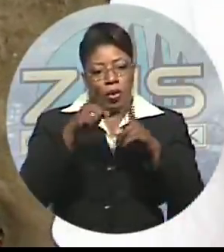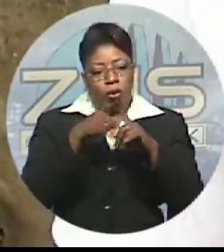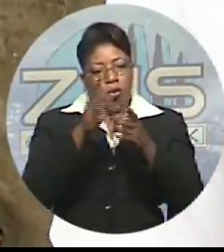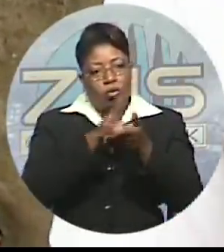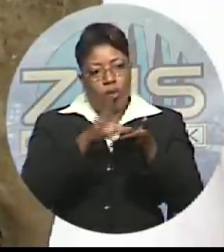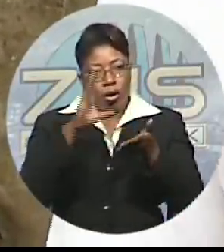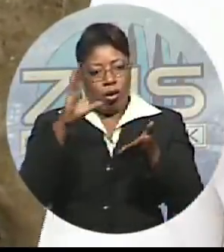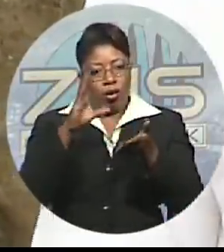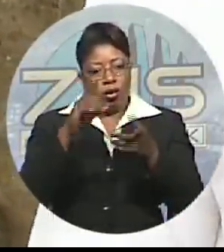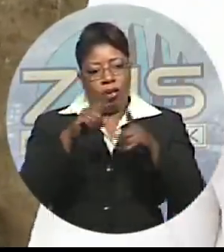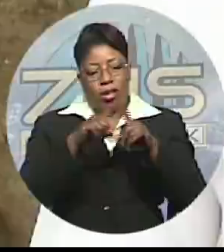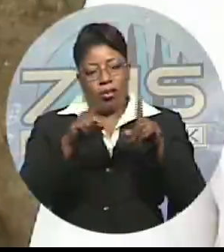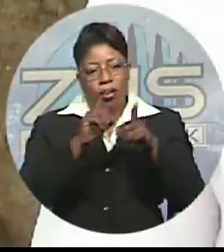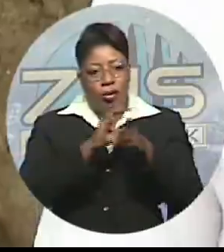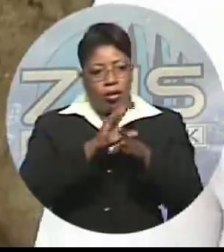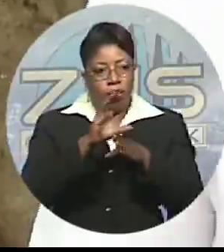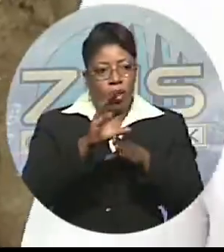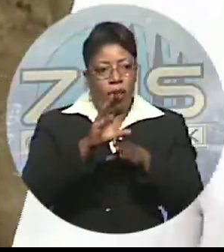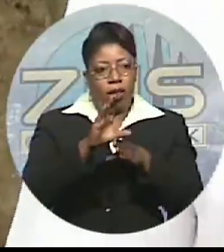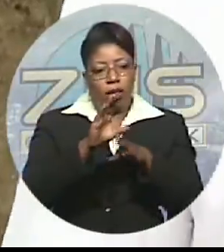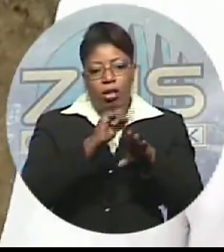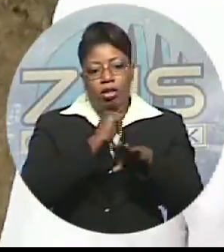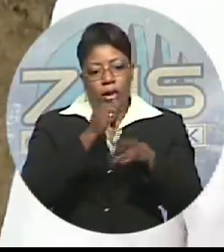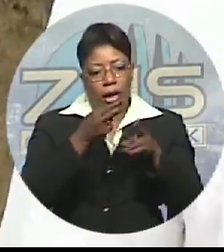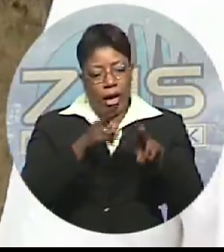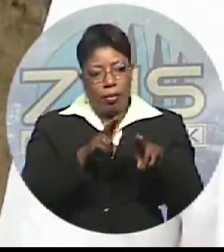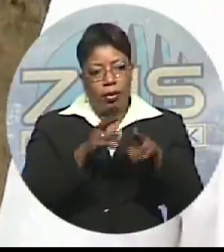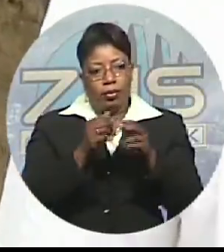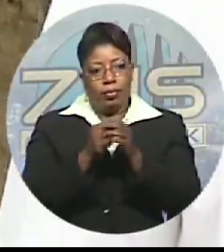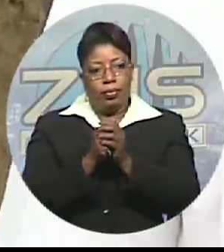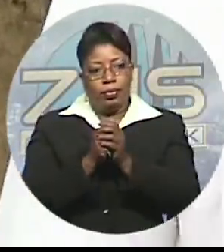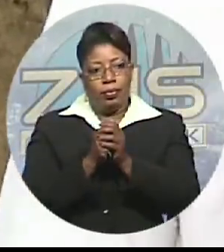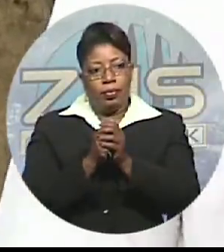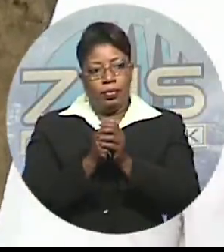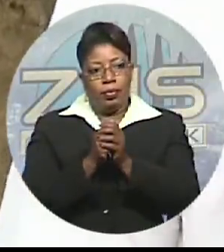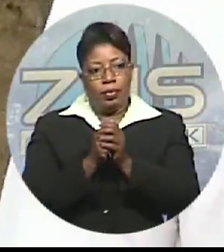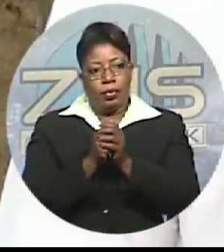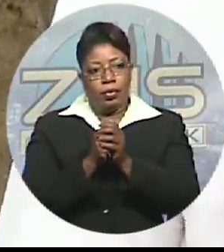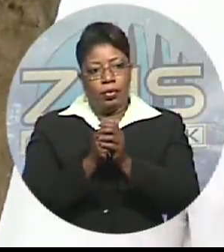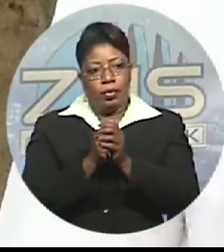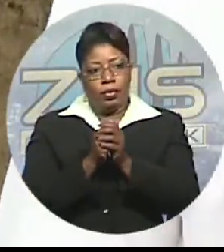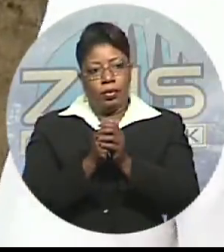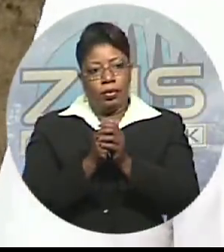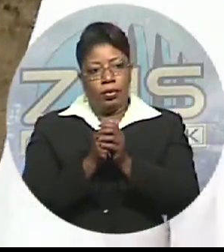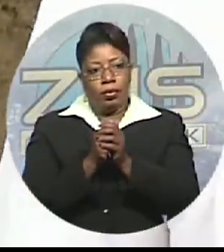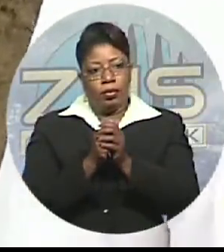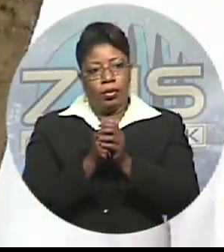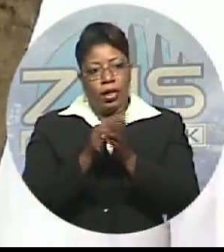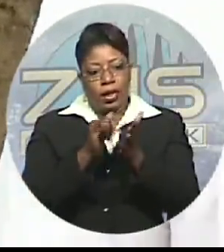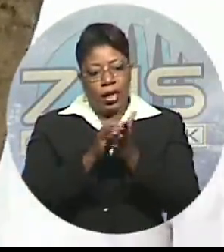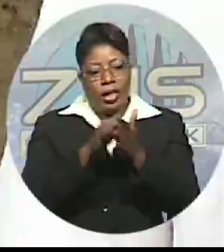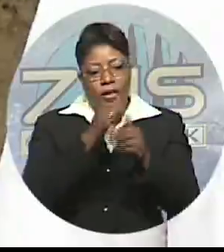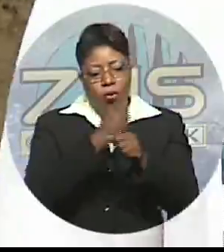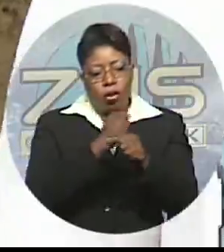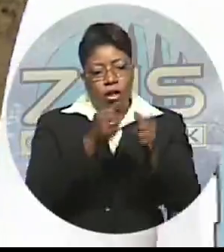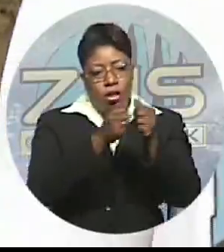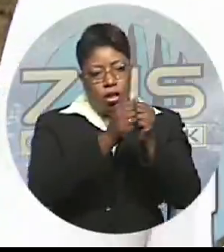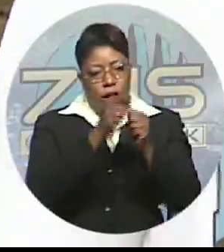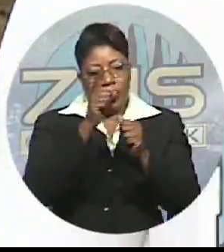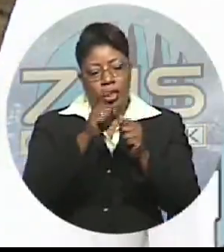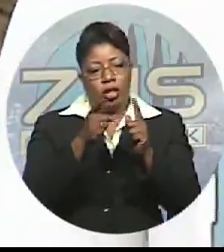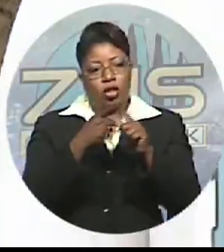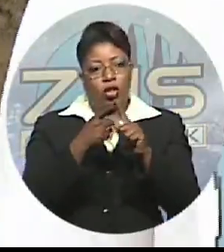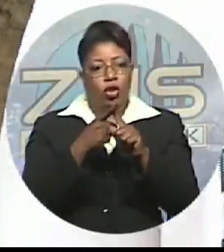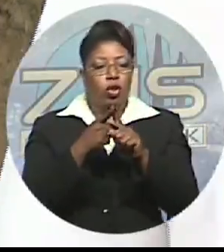and we have careers professionally, that don't happen anymore. So, you know, that a chemistry that needs to be built to win a